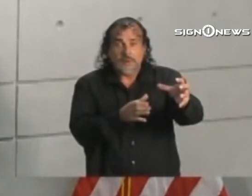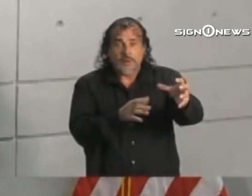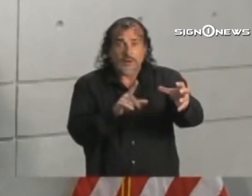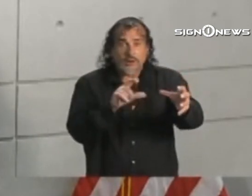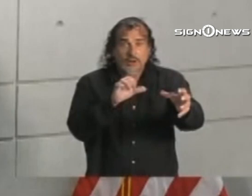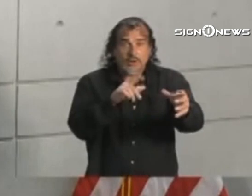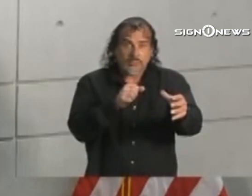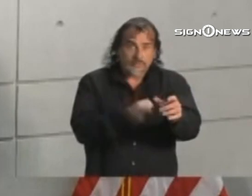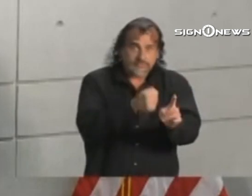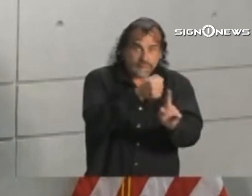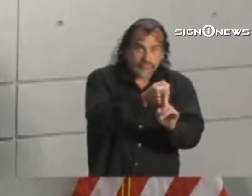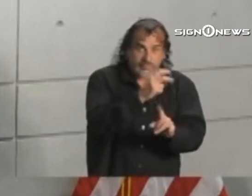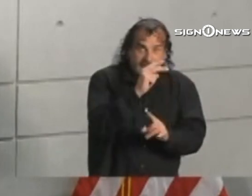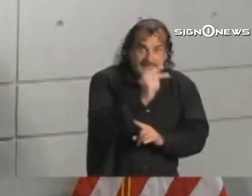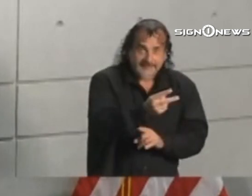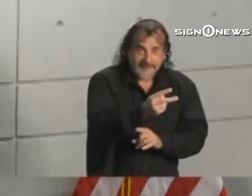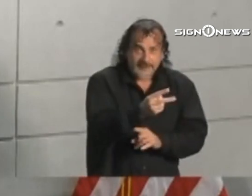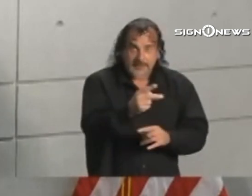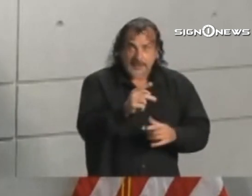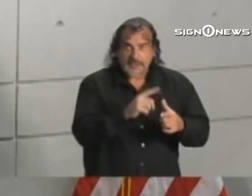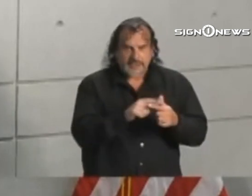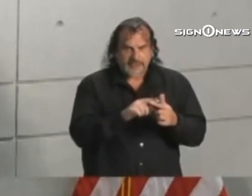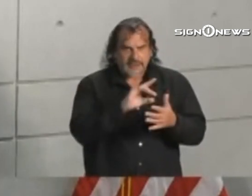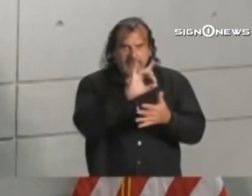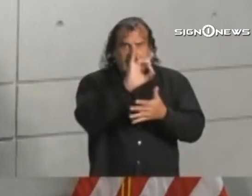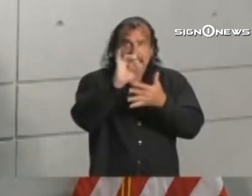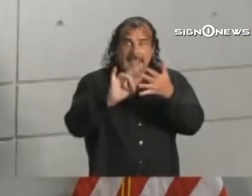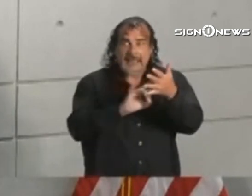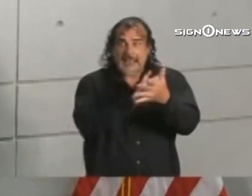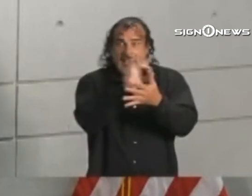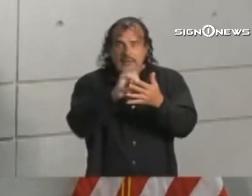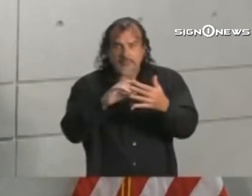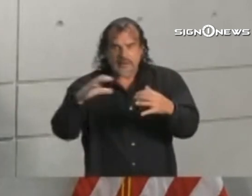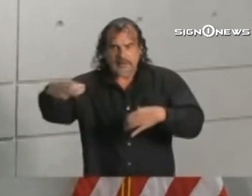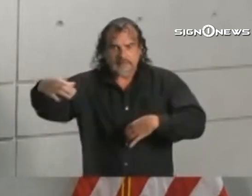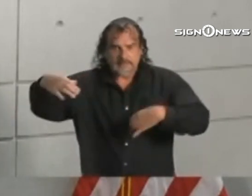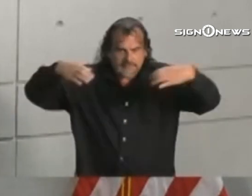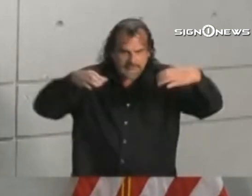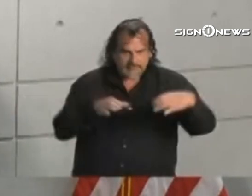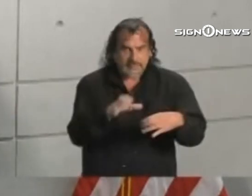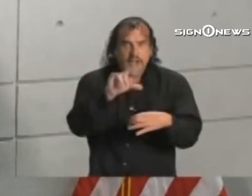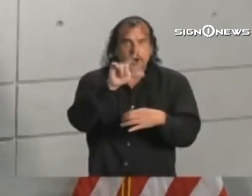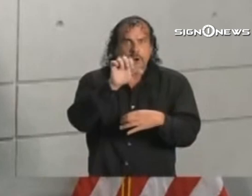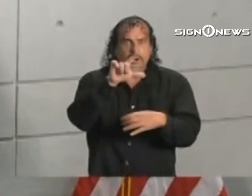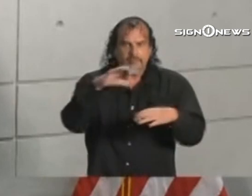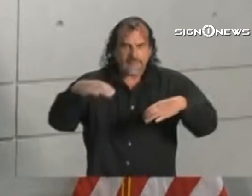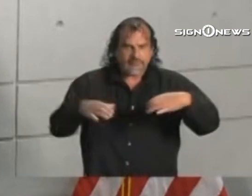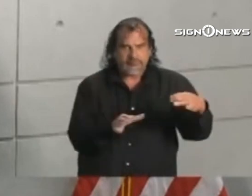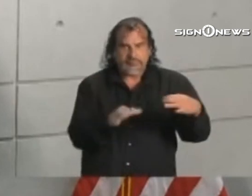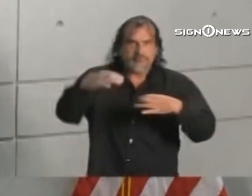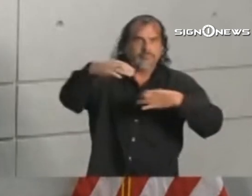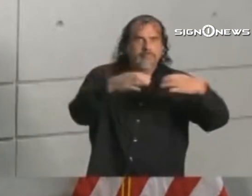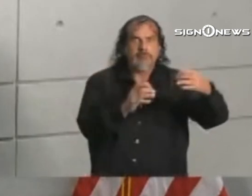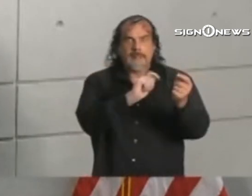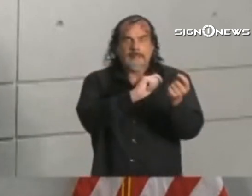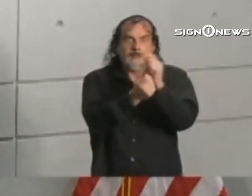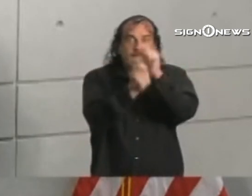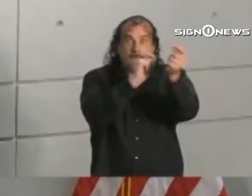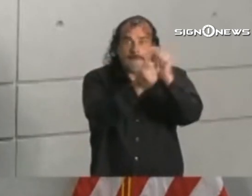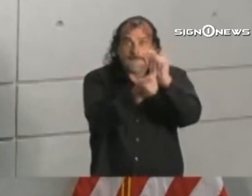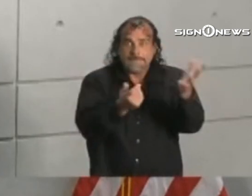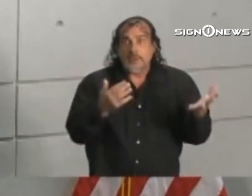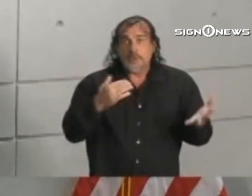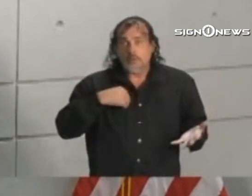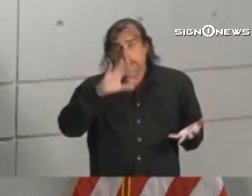Laura, would hit second. And within literally 8 hours, once they got into the Gulf, things changed. And we know better than most that